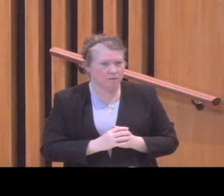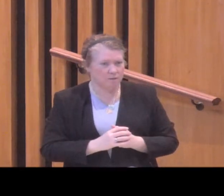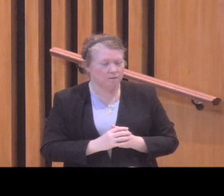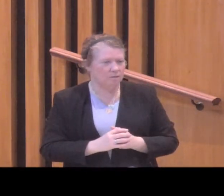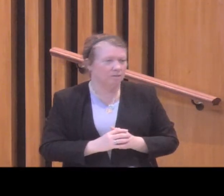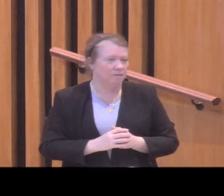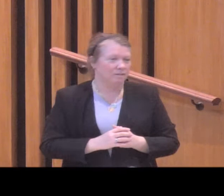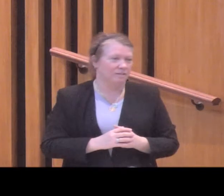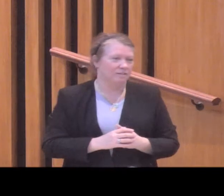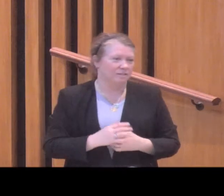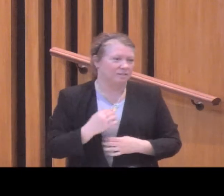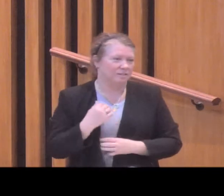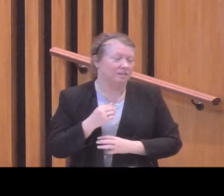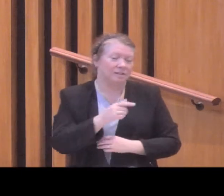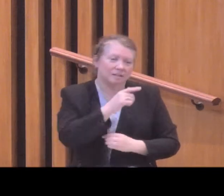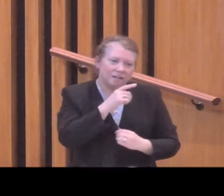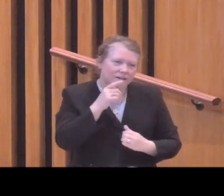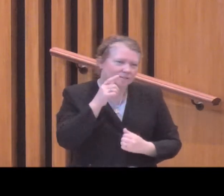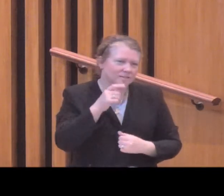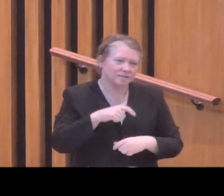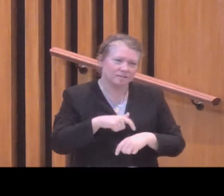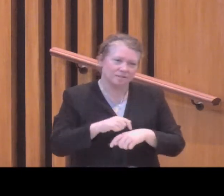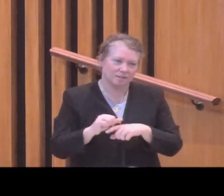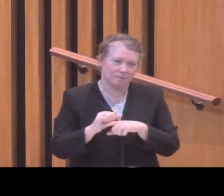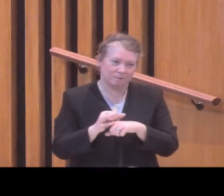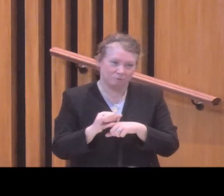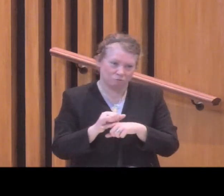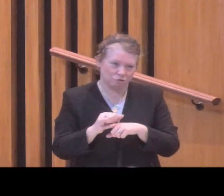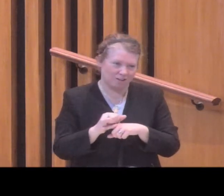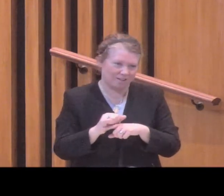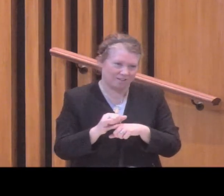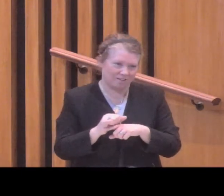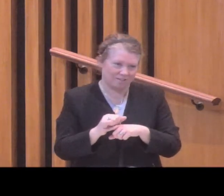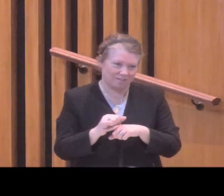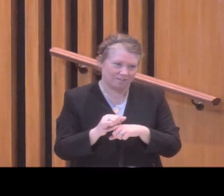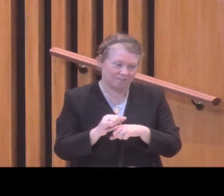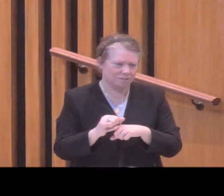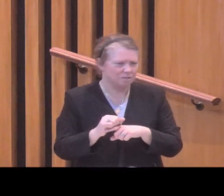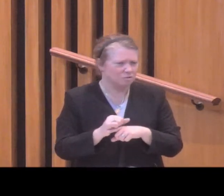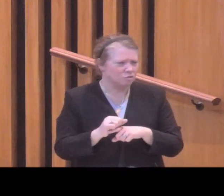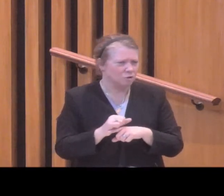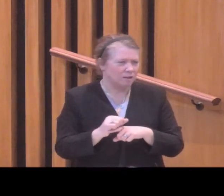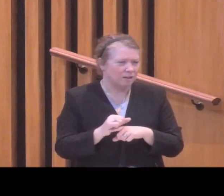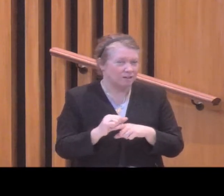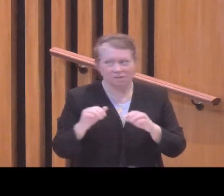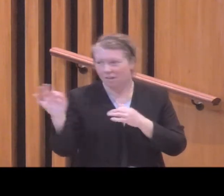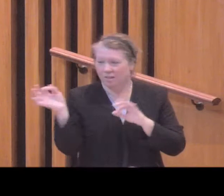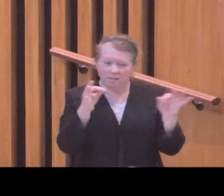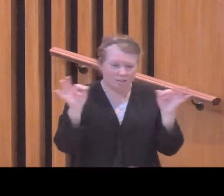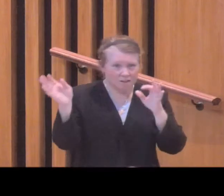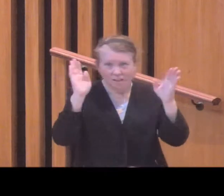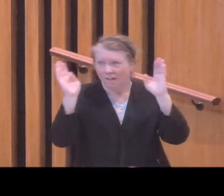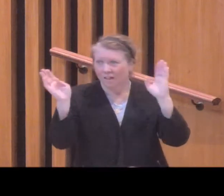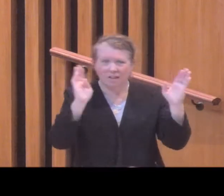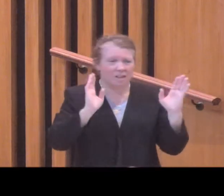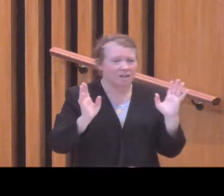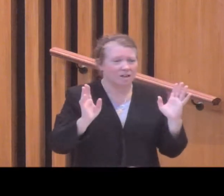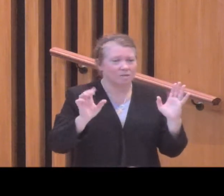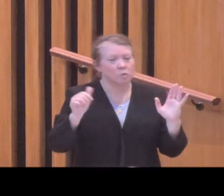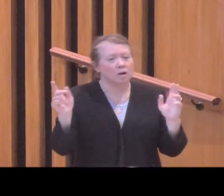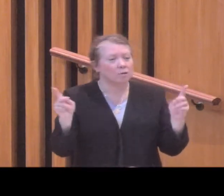Lent is there to train us to stop listening to other voices that would lead